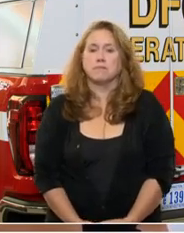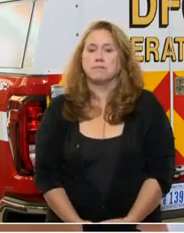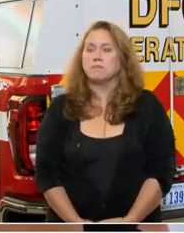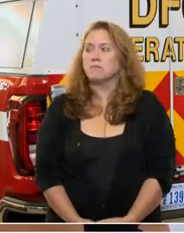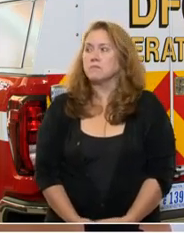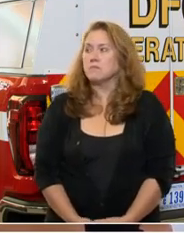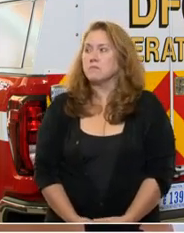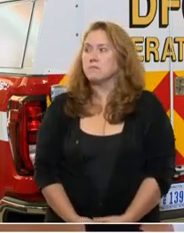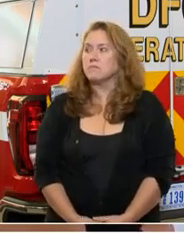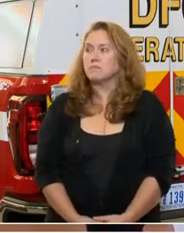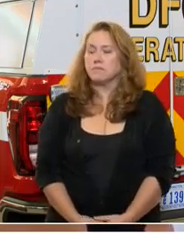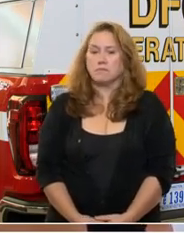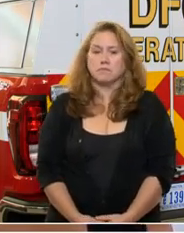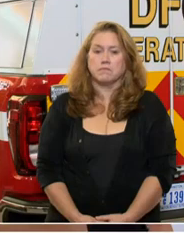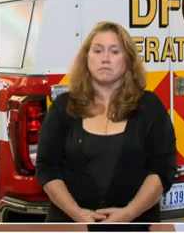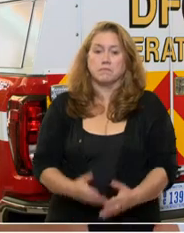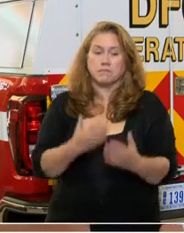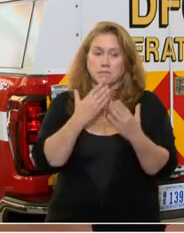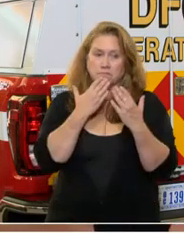Thank you.